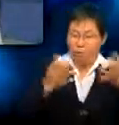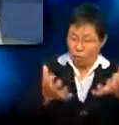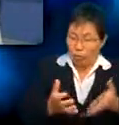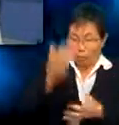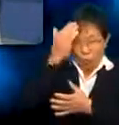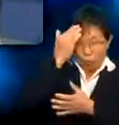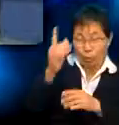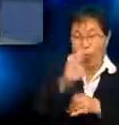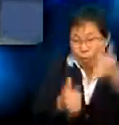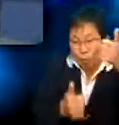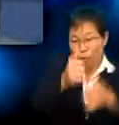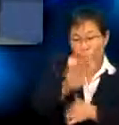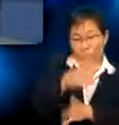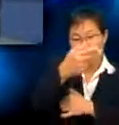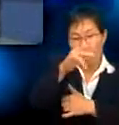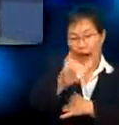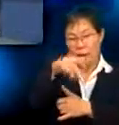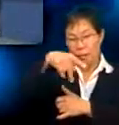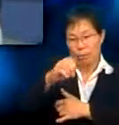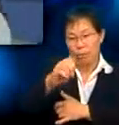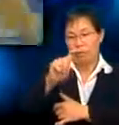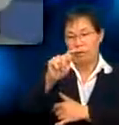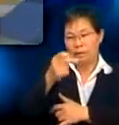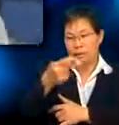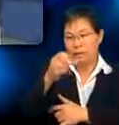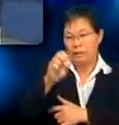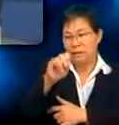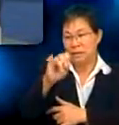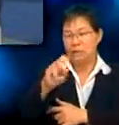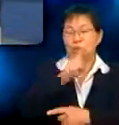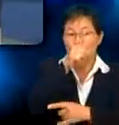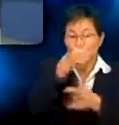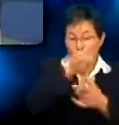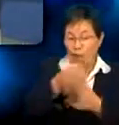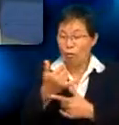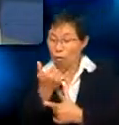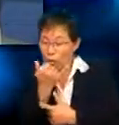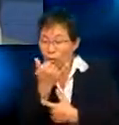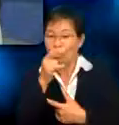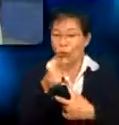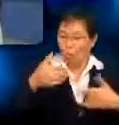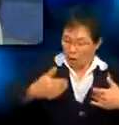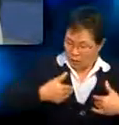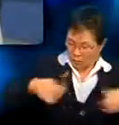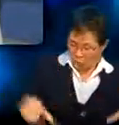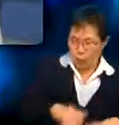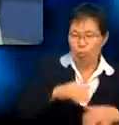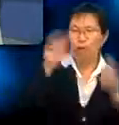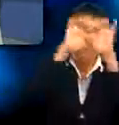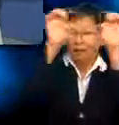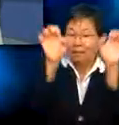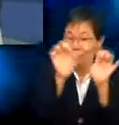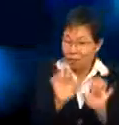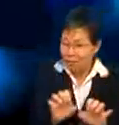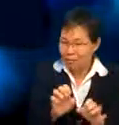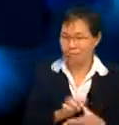know whether your hypothesis is true or false, you have to do an